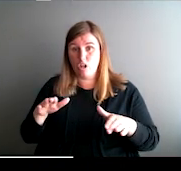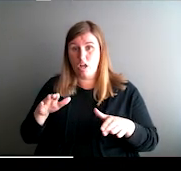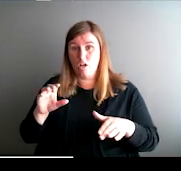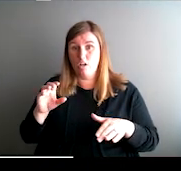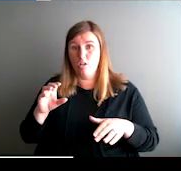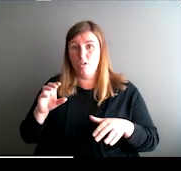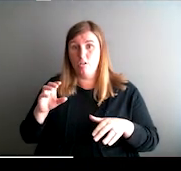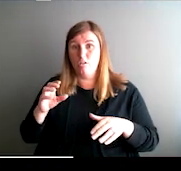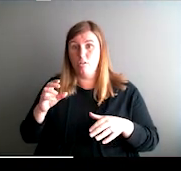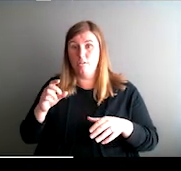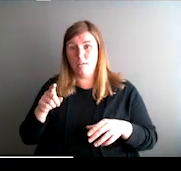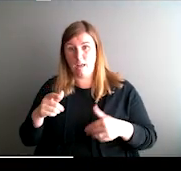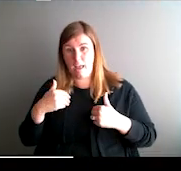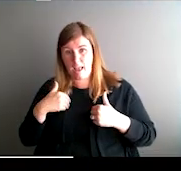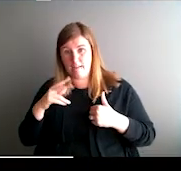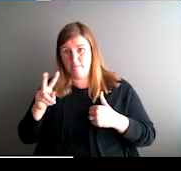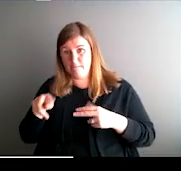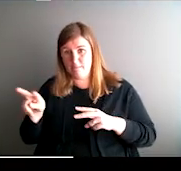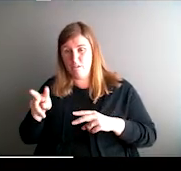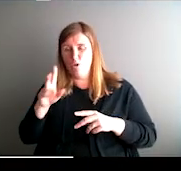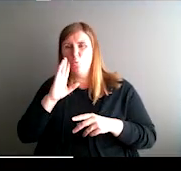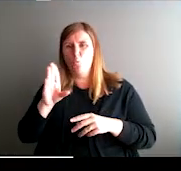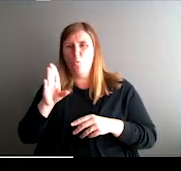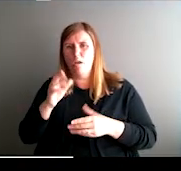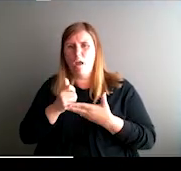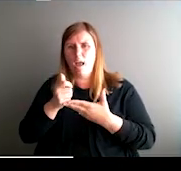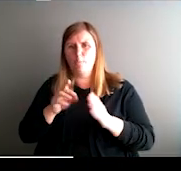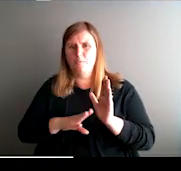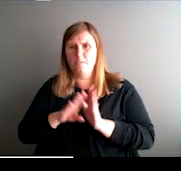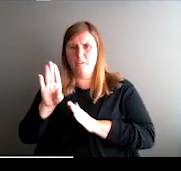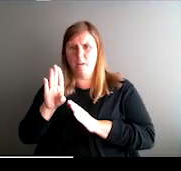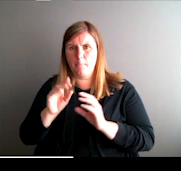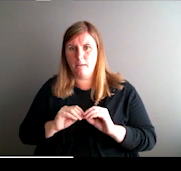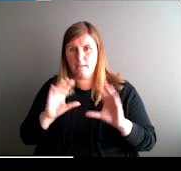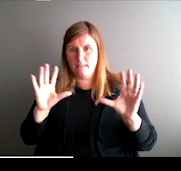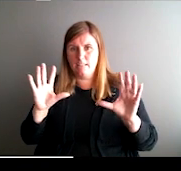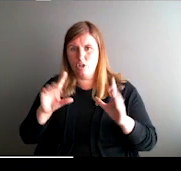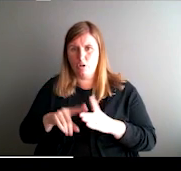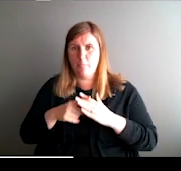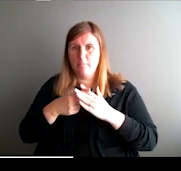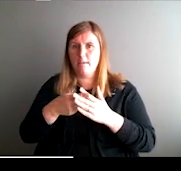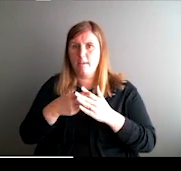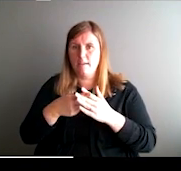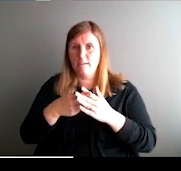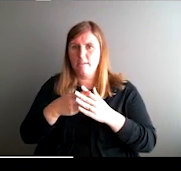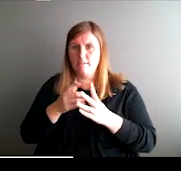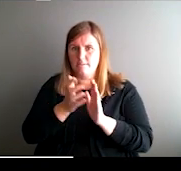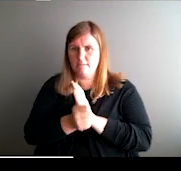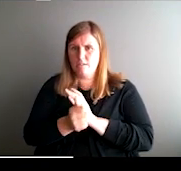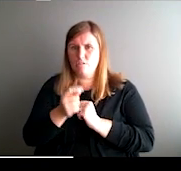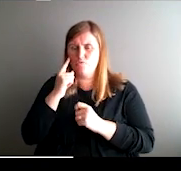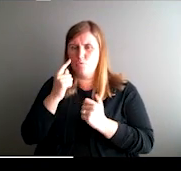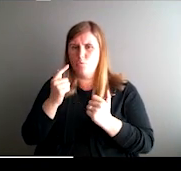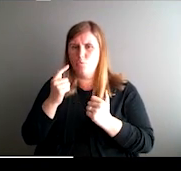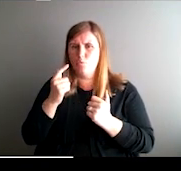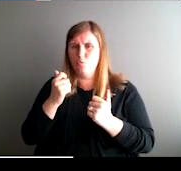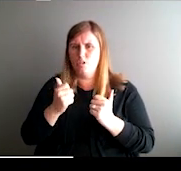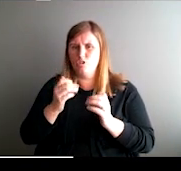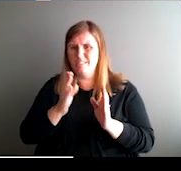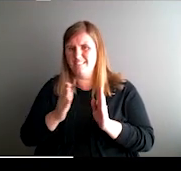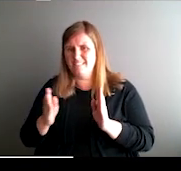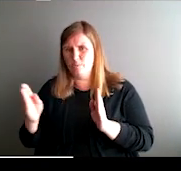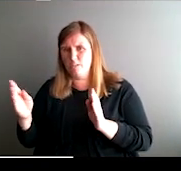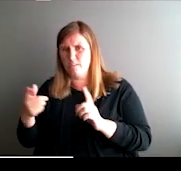allow you to will help you to develop a clear beginning set of skills from which to sequence